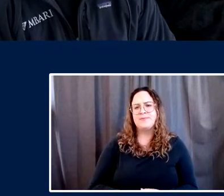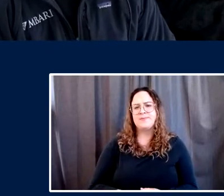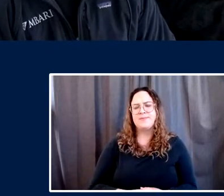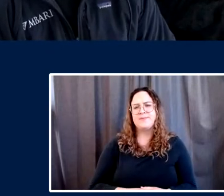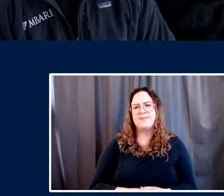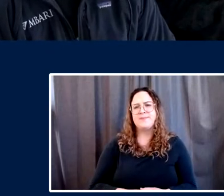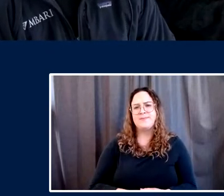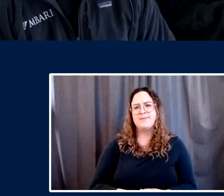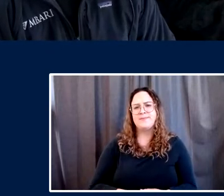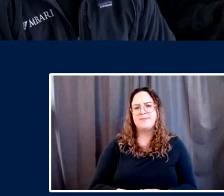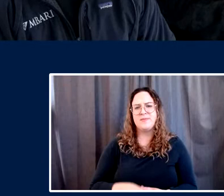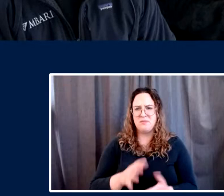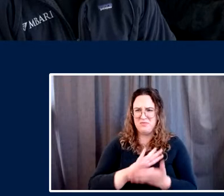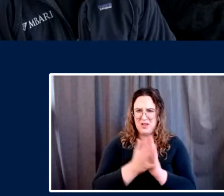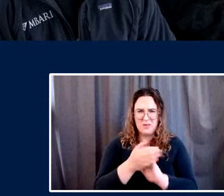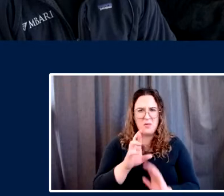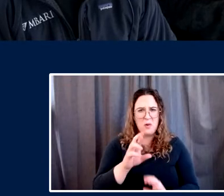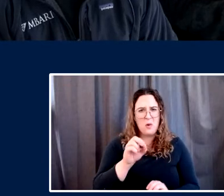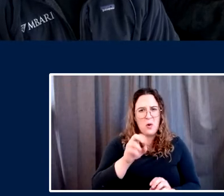ROV pilot?